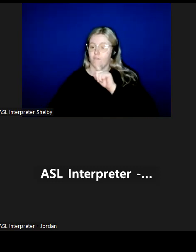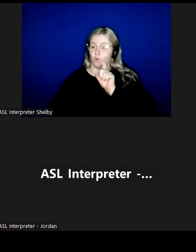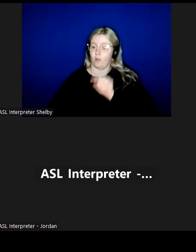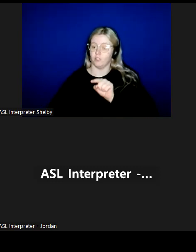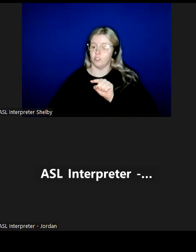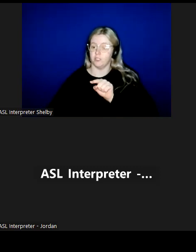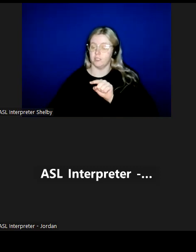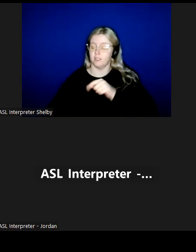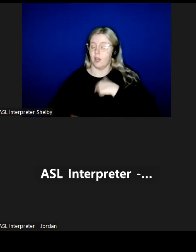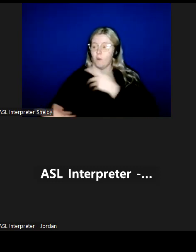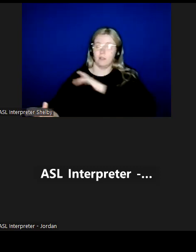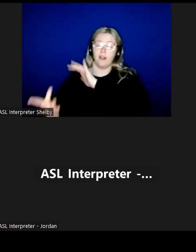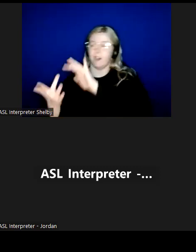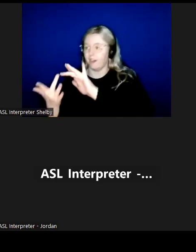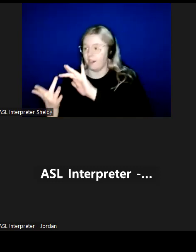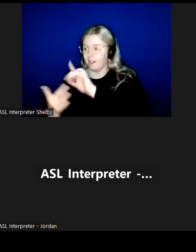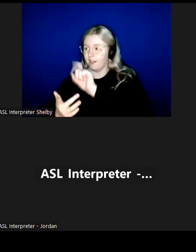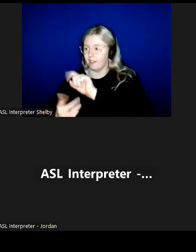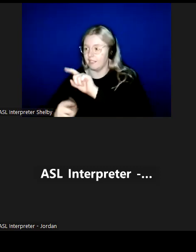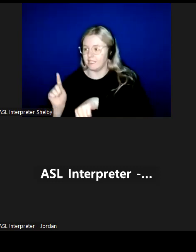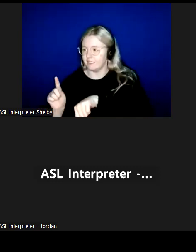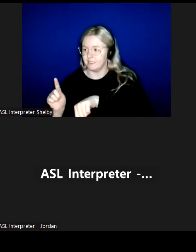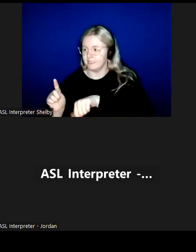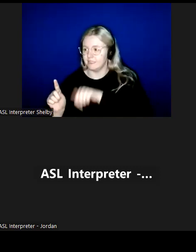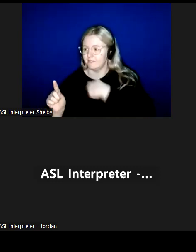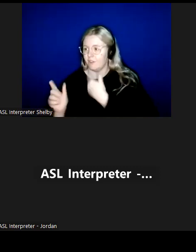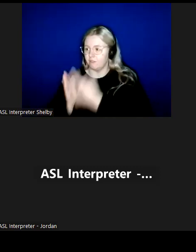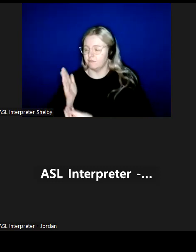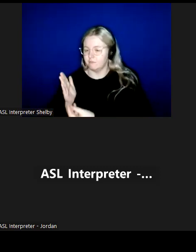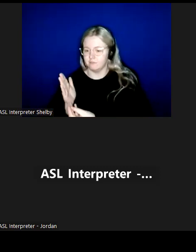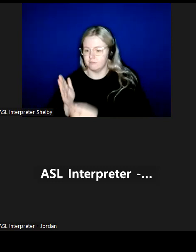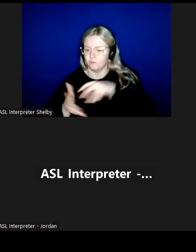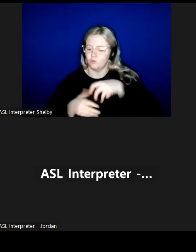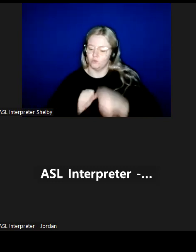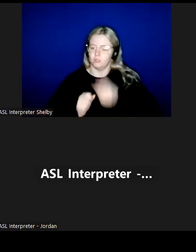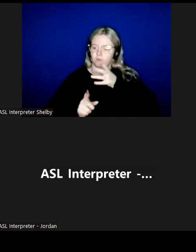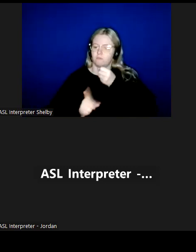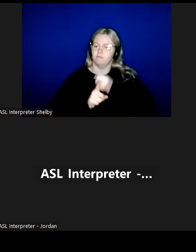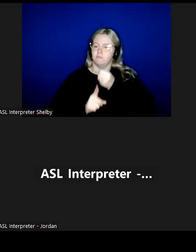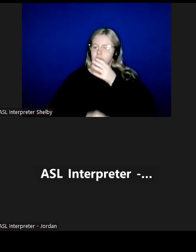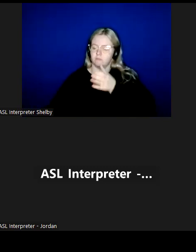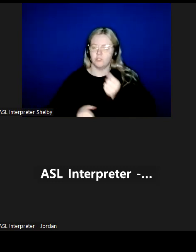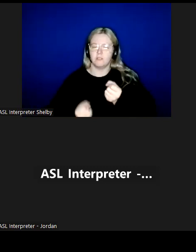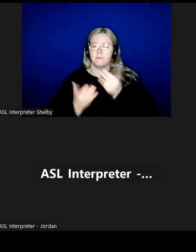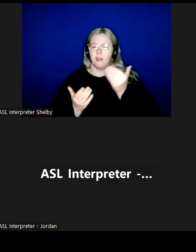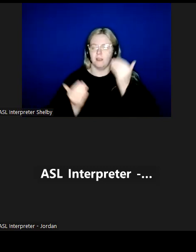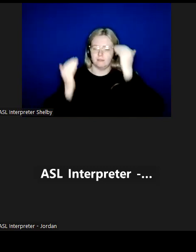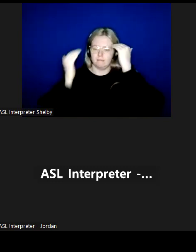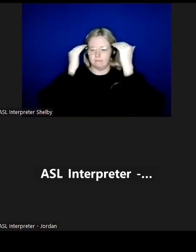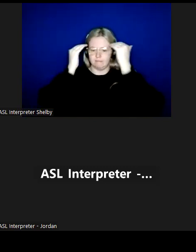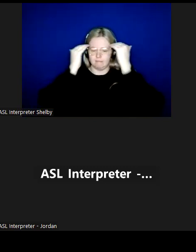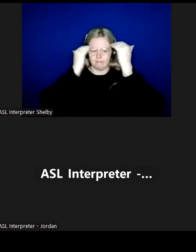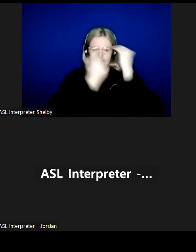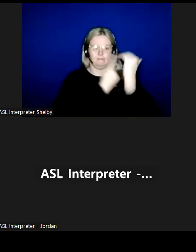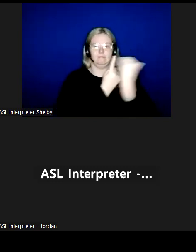you can't because they're not here. There's just so many reminders throughout your life and